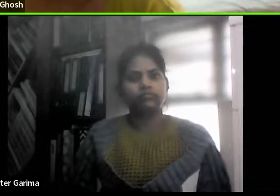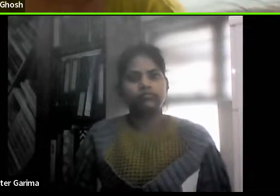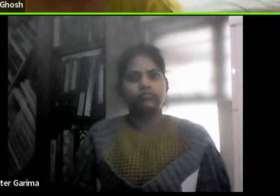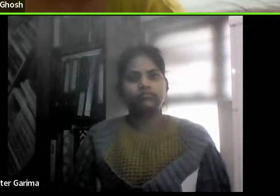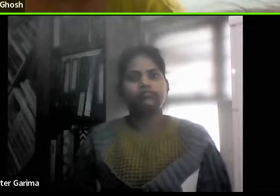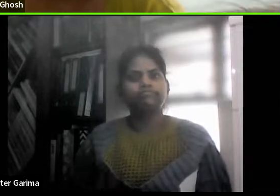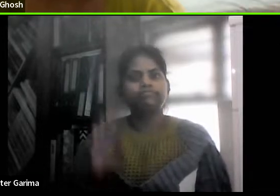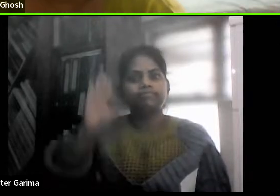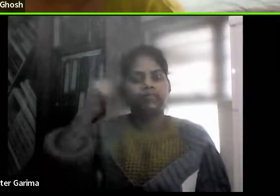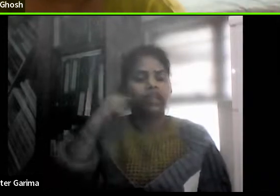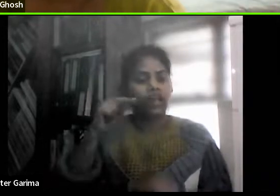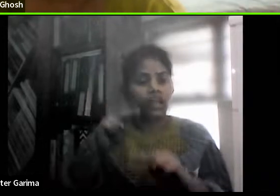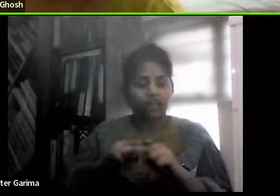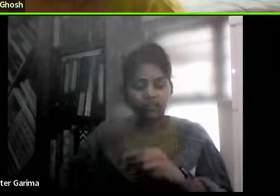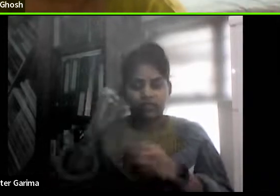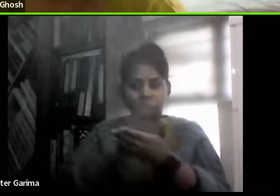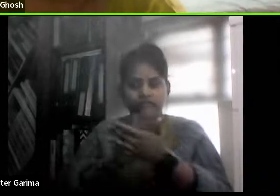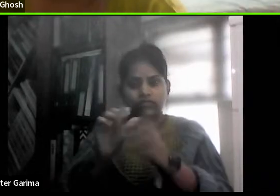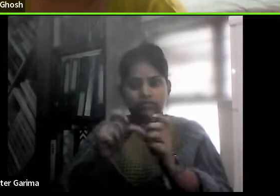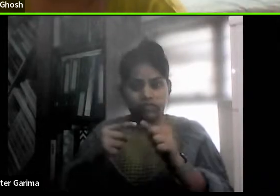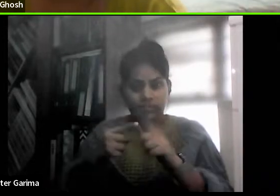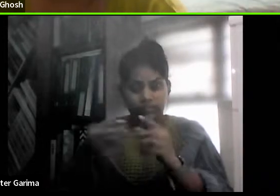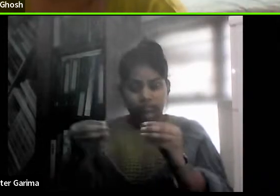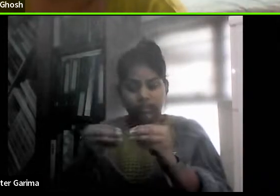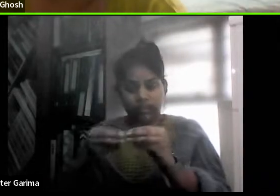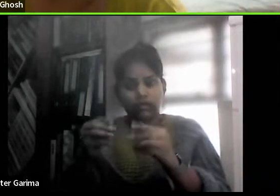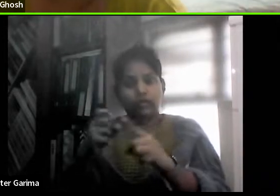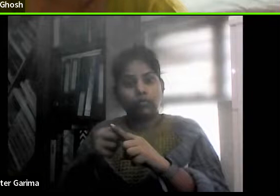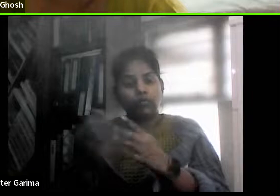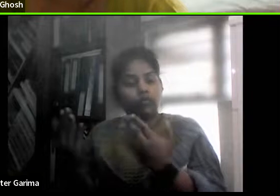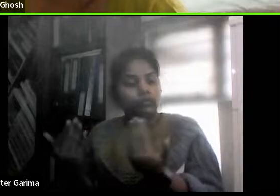your hand and we'll get back to you.